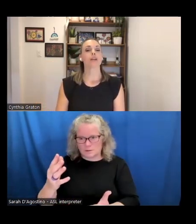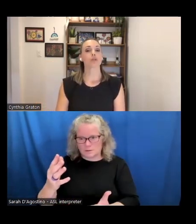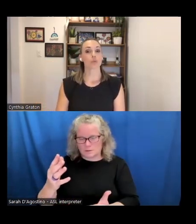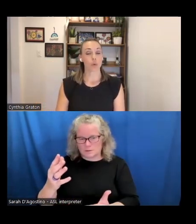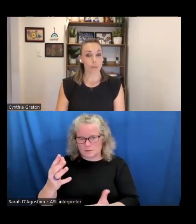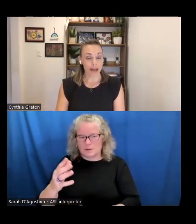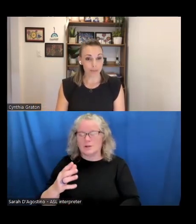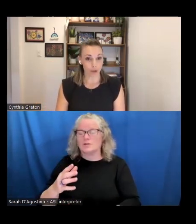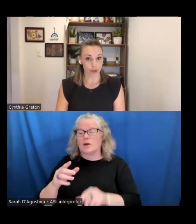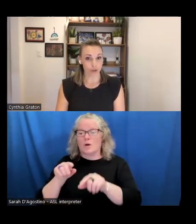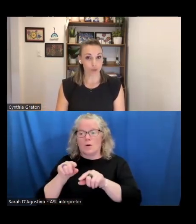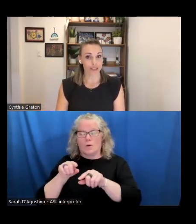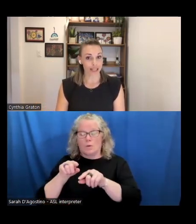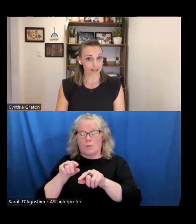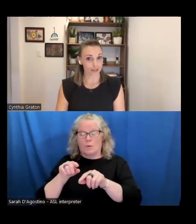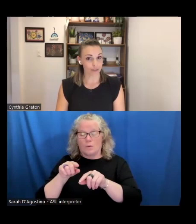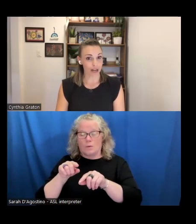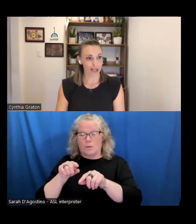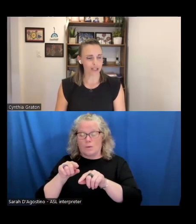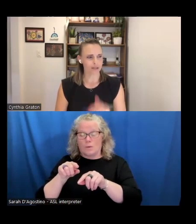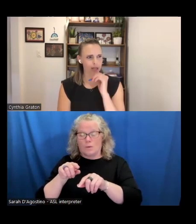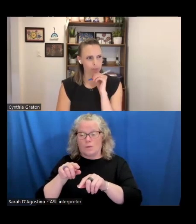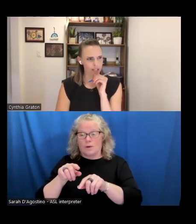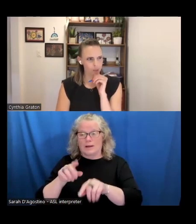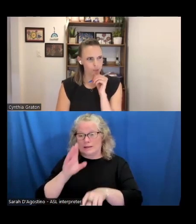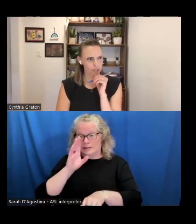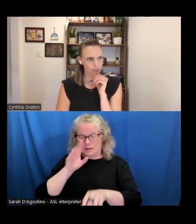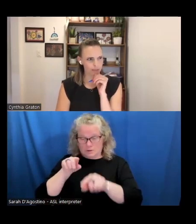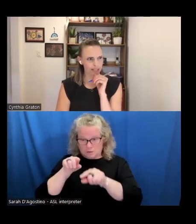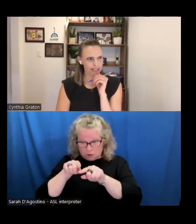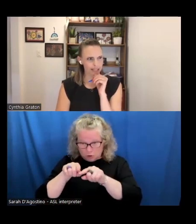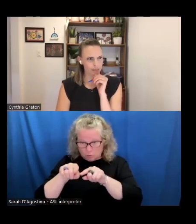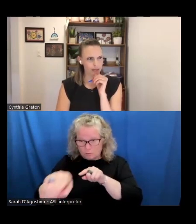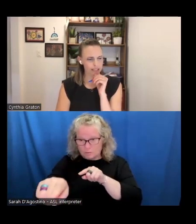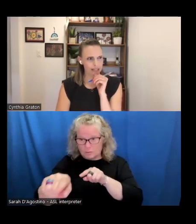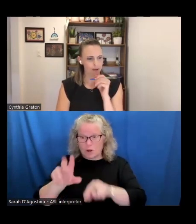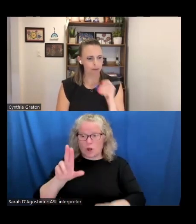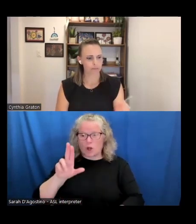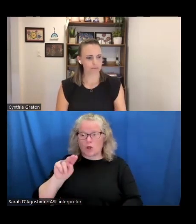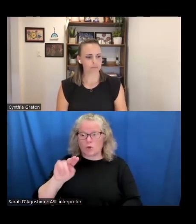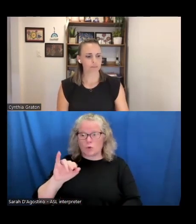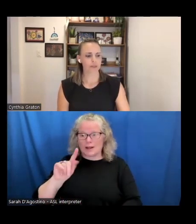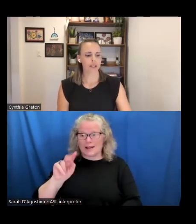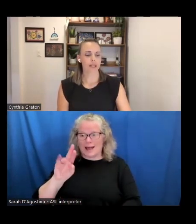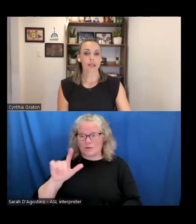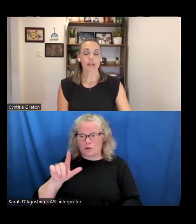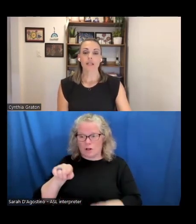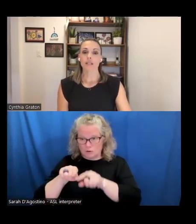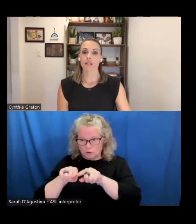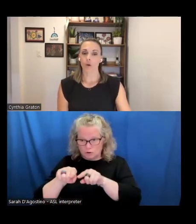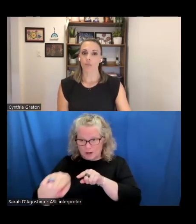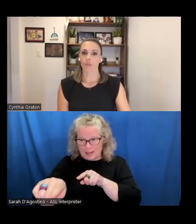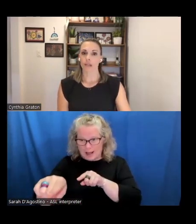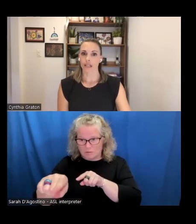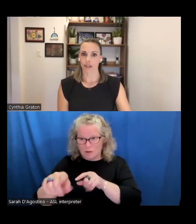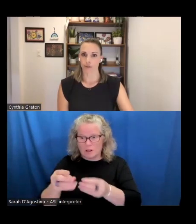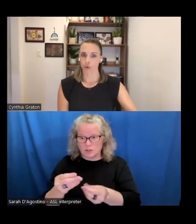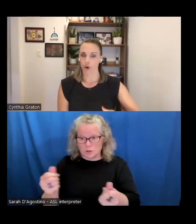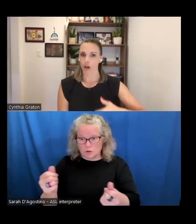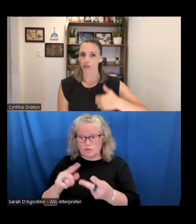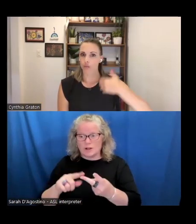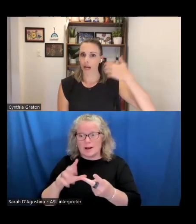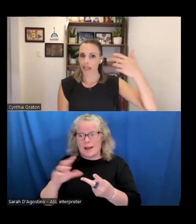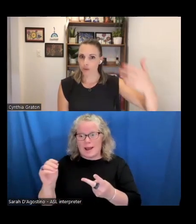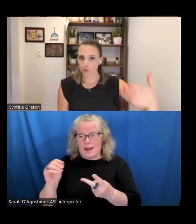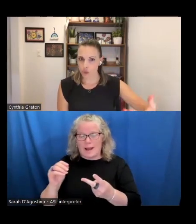keywords to remember to identify, am I using a Plan A right now? So if